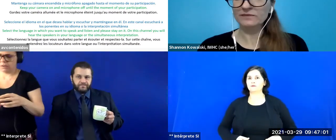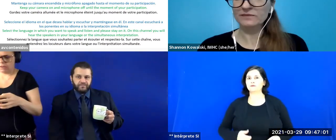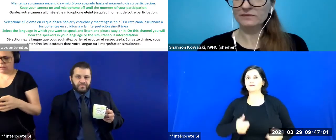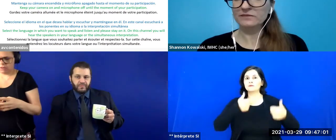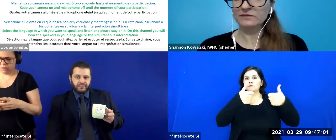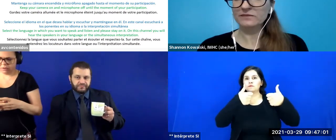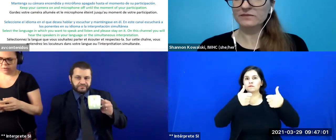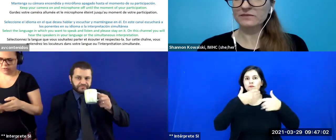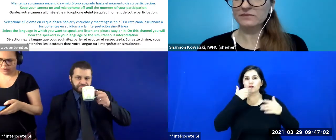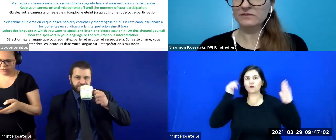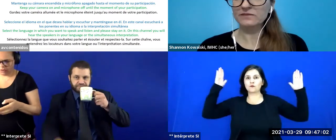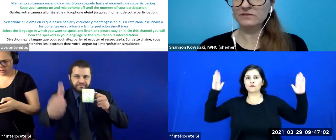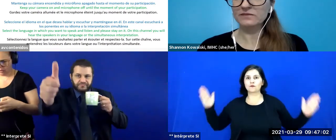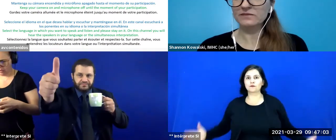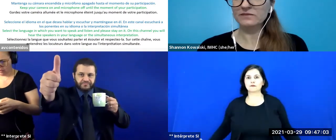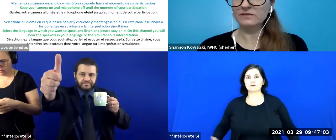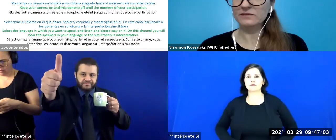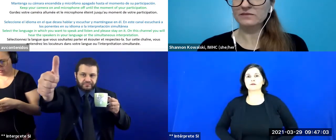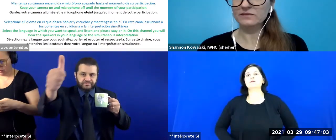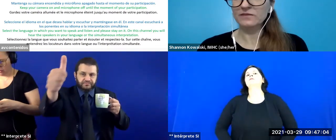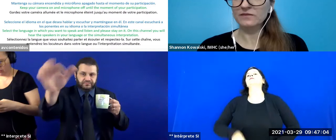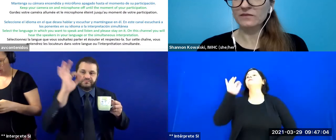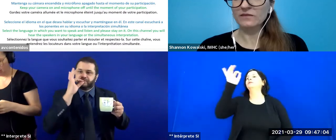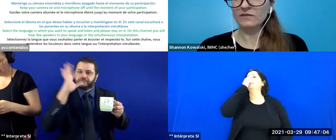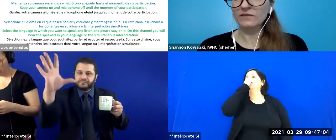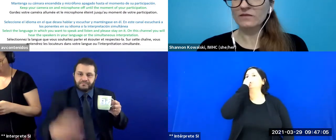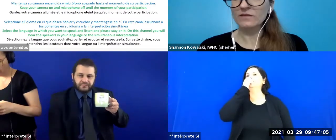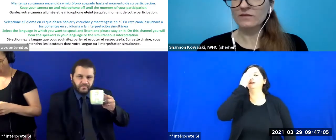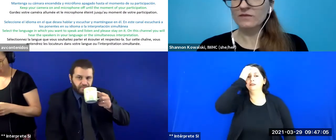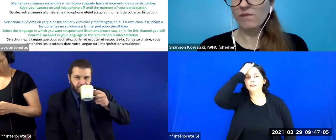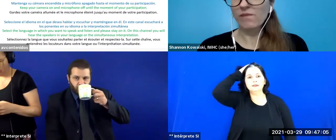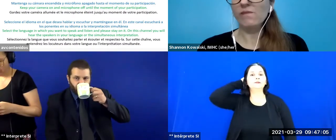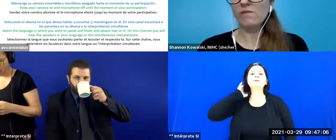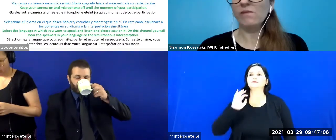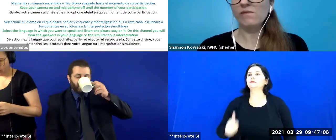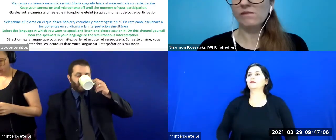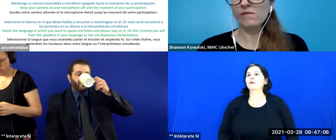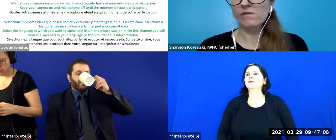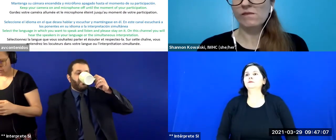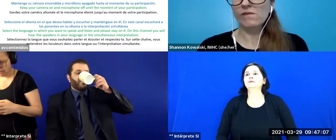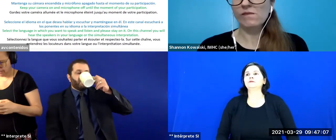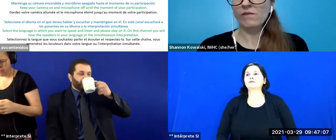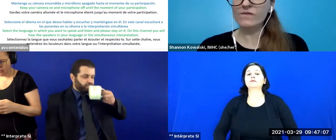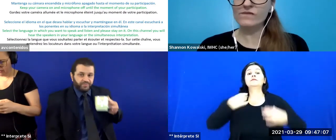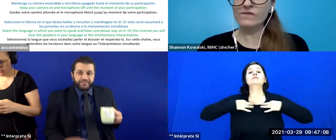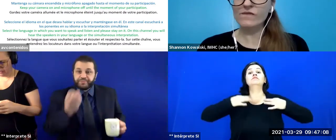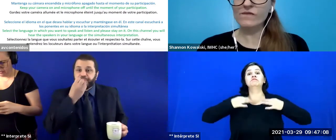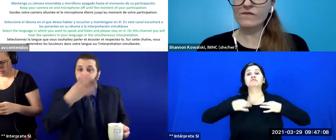I think we are missing Monica Aleman. And Lopa? And Lopa, yeah.